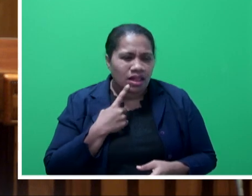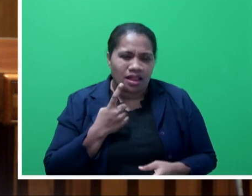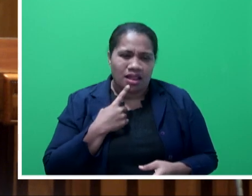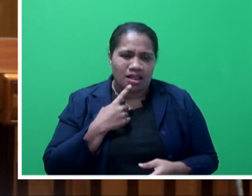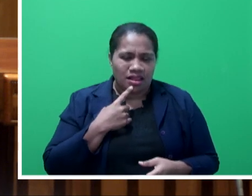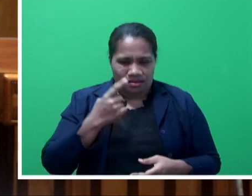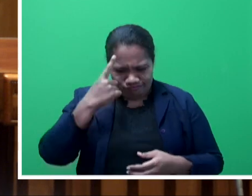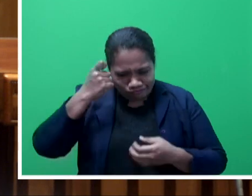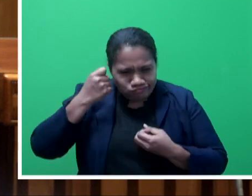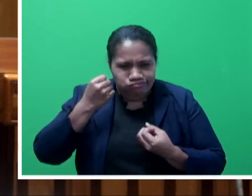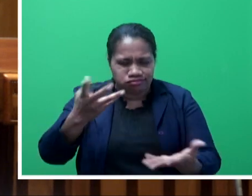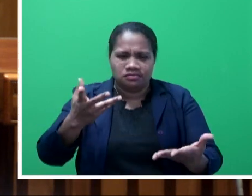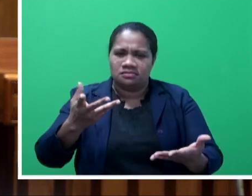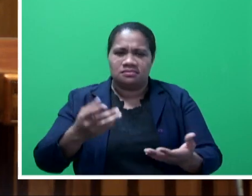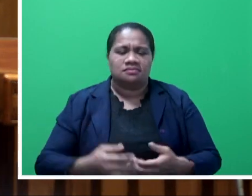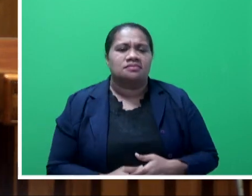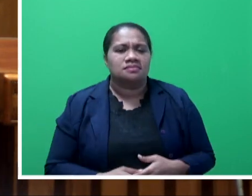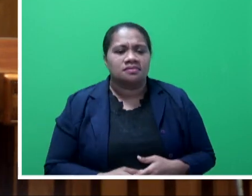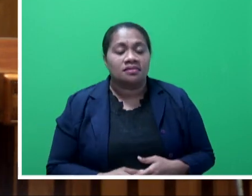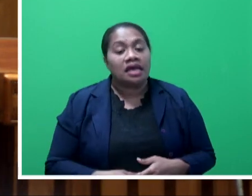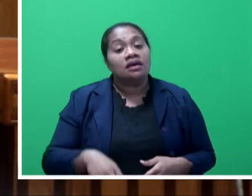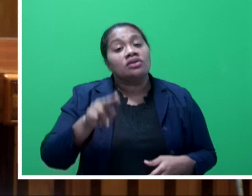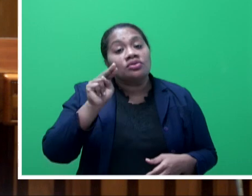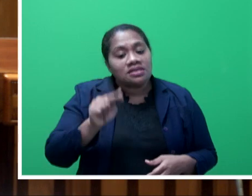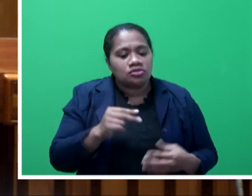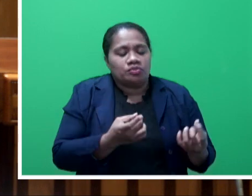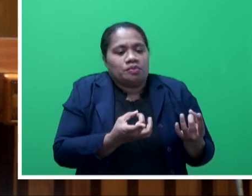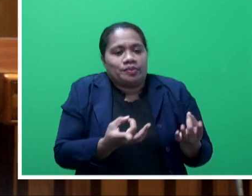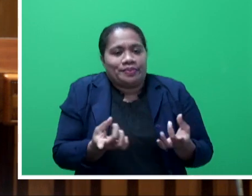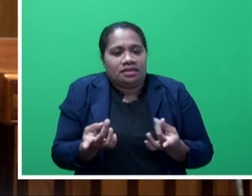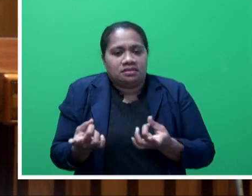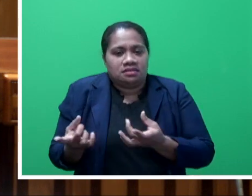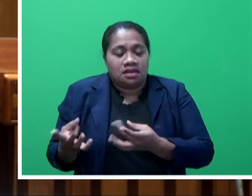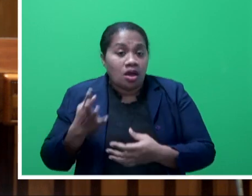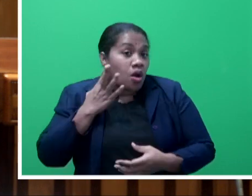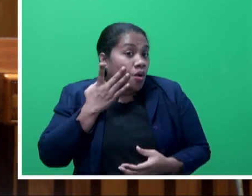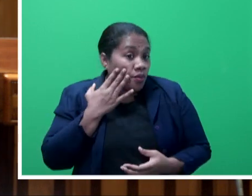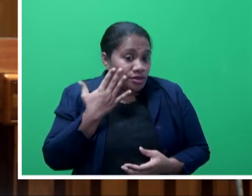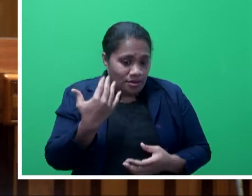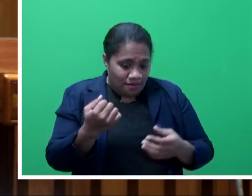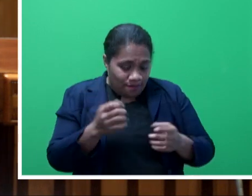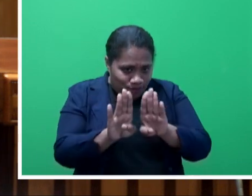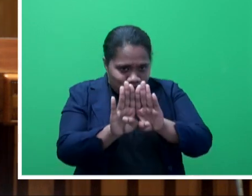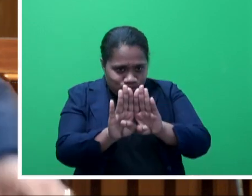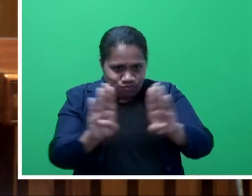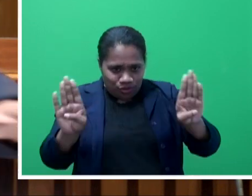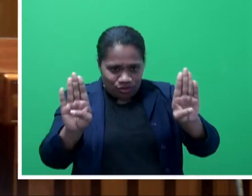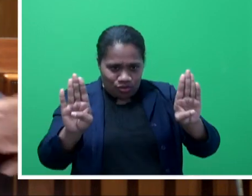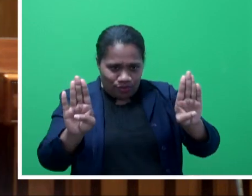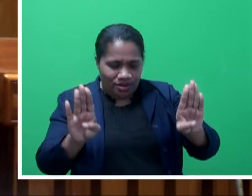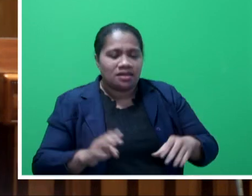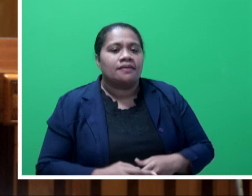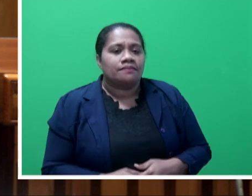logic. That you need to be prepared when you have the borders opened. You can't